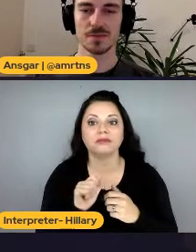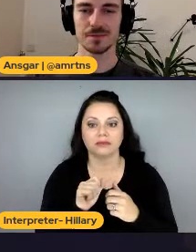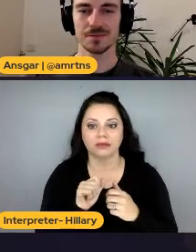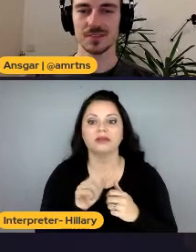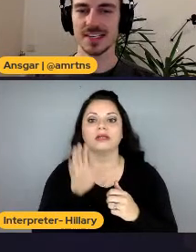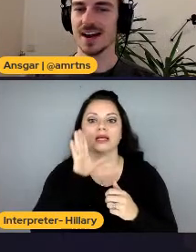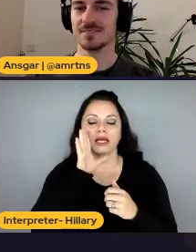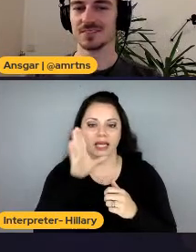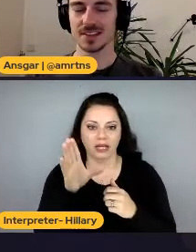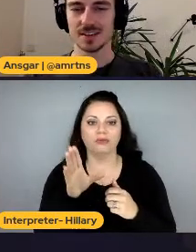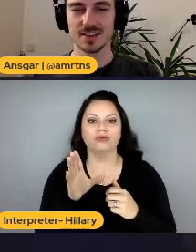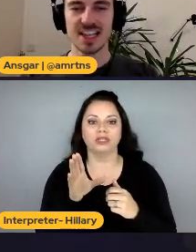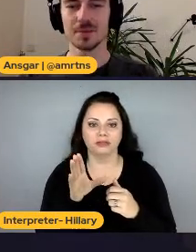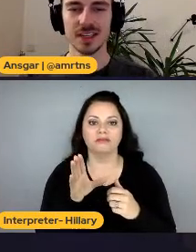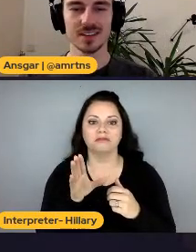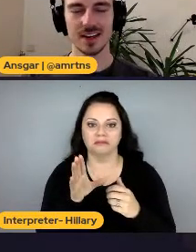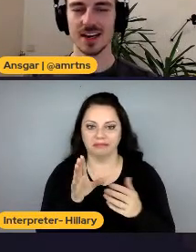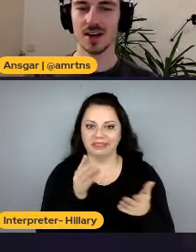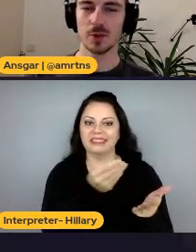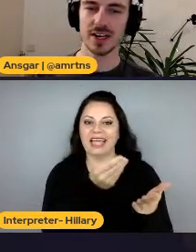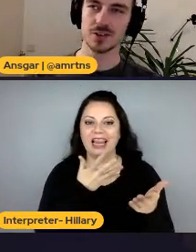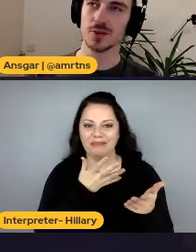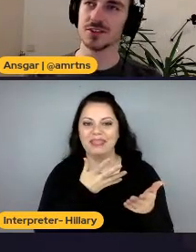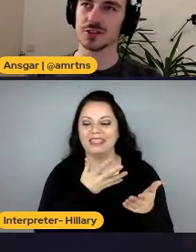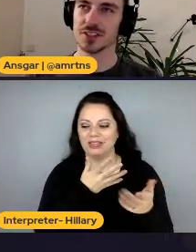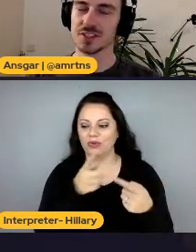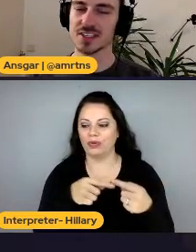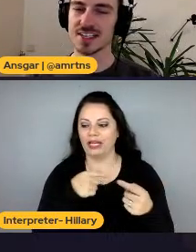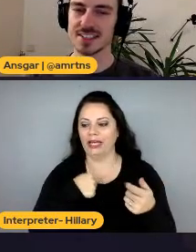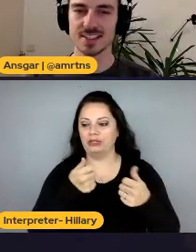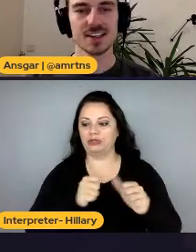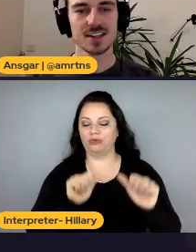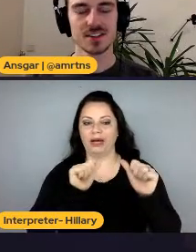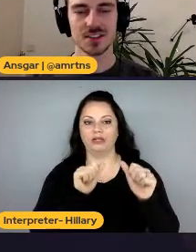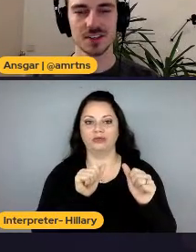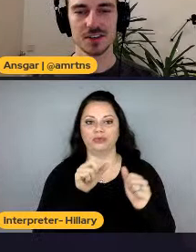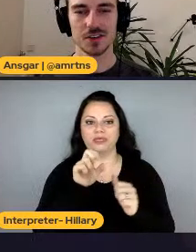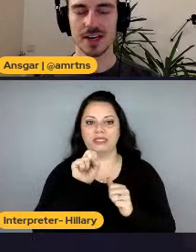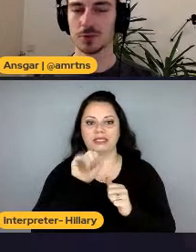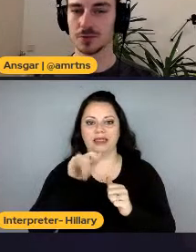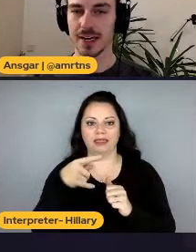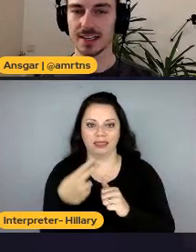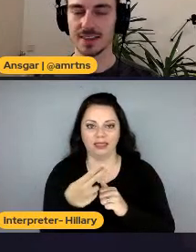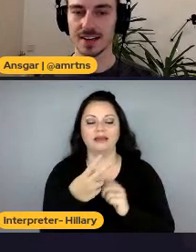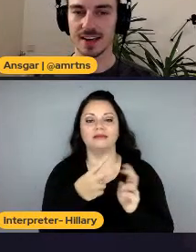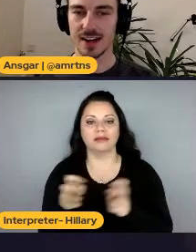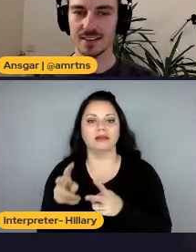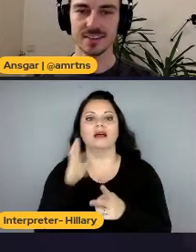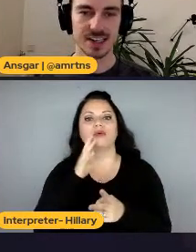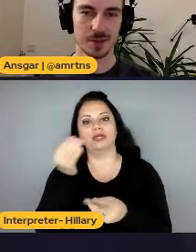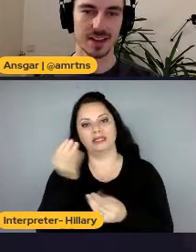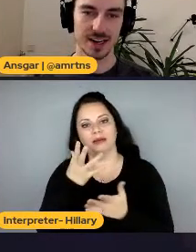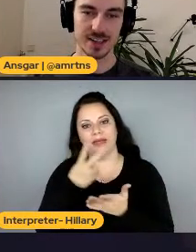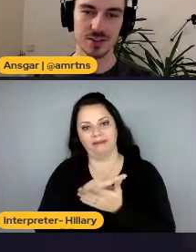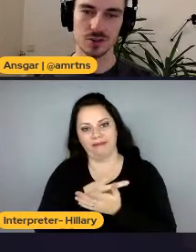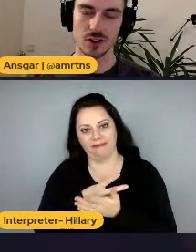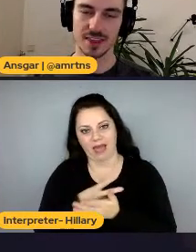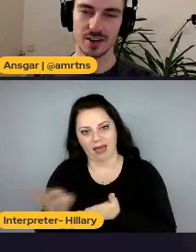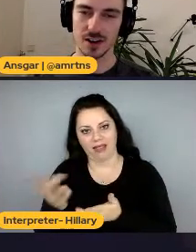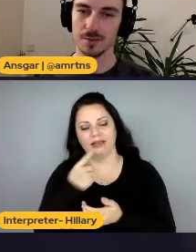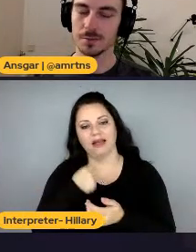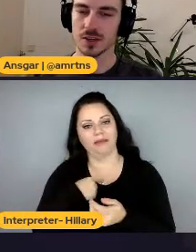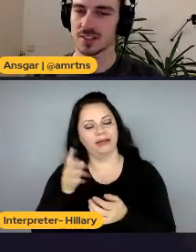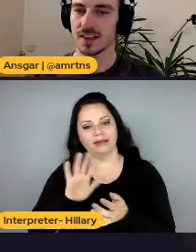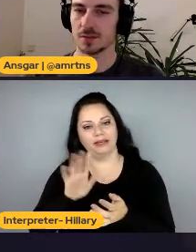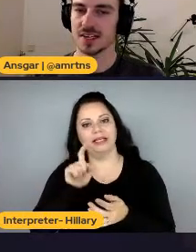would, tell me when I try to synthesize it. So it would fail in that case and tell me that I need to turn